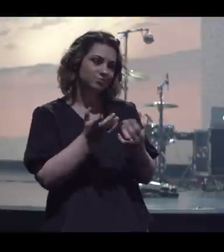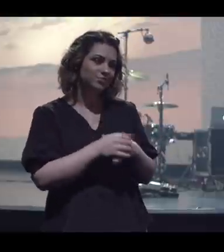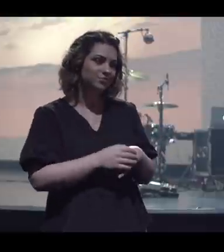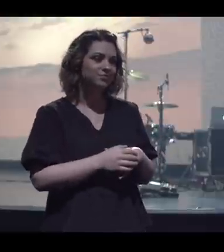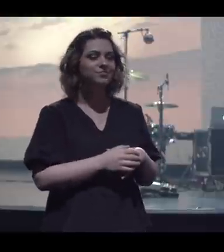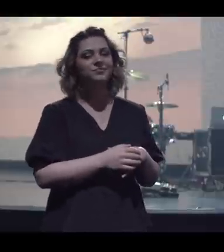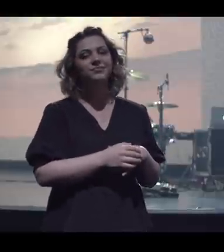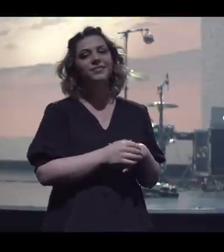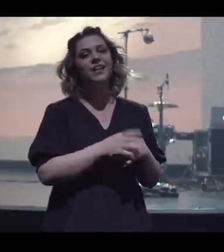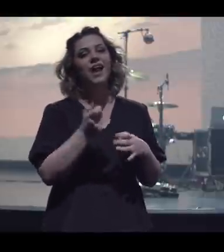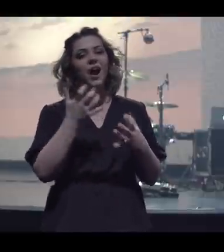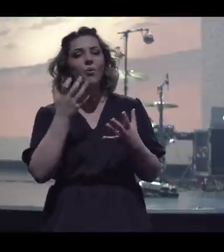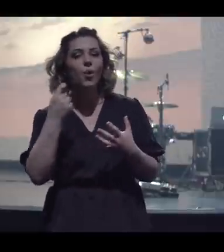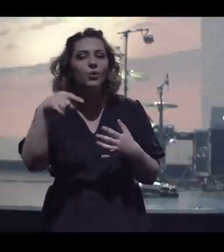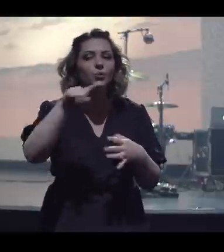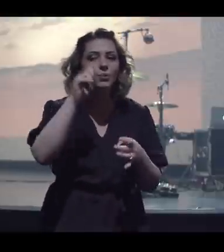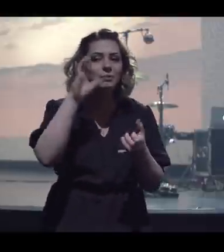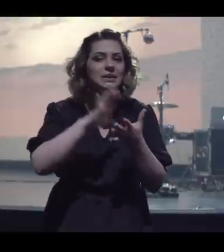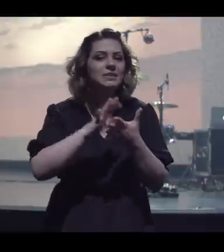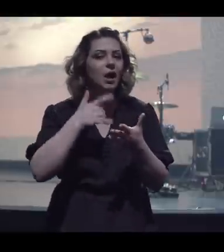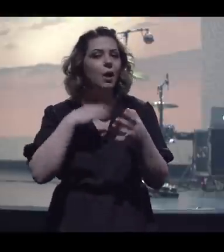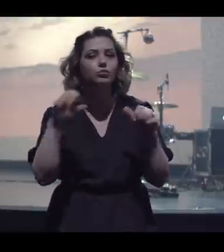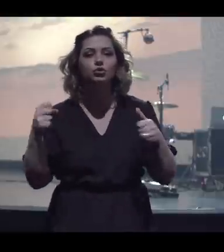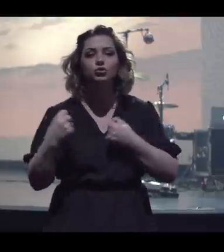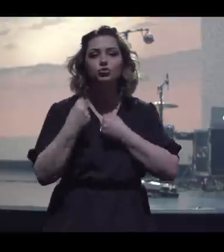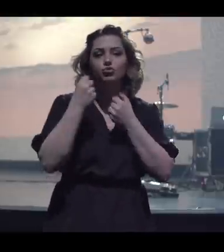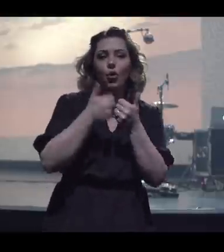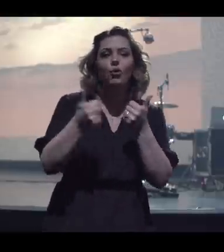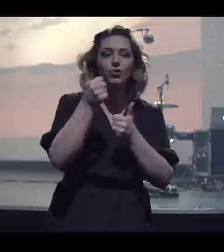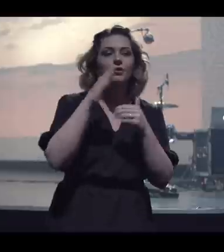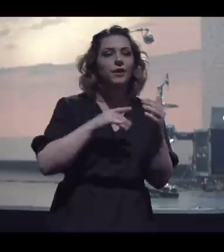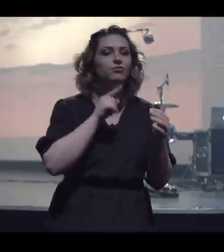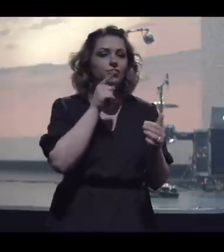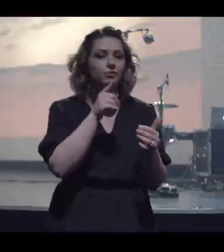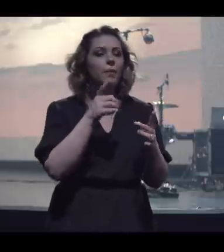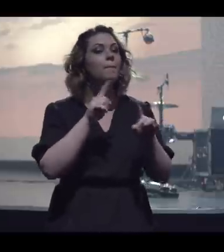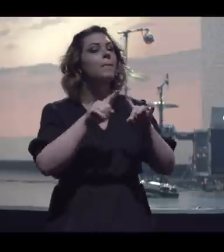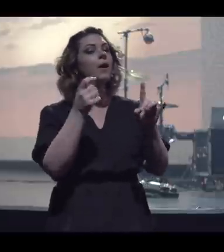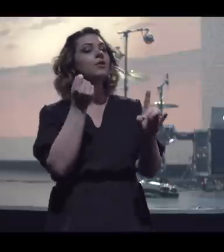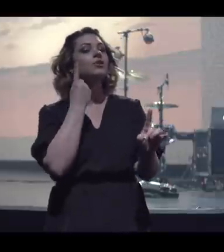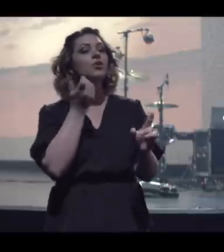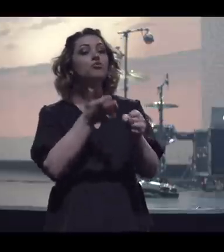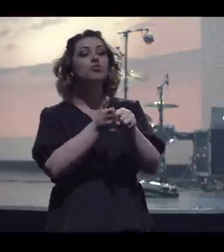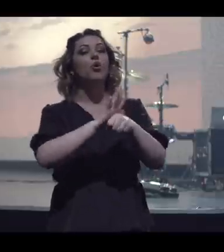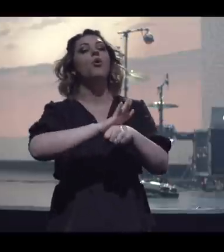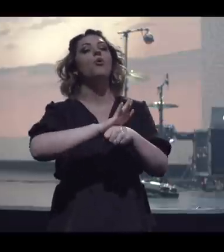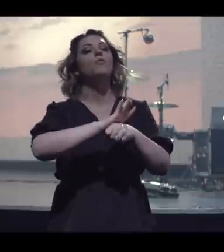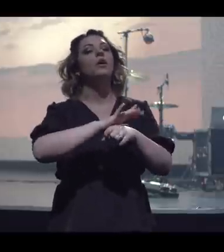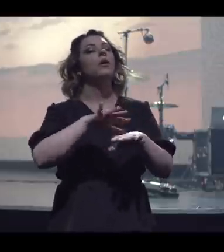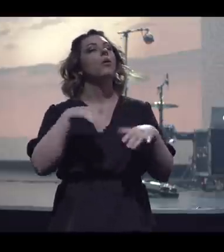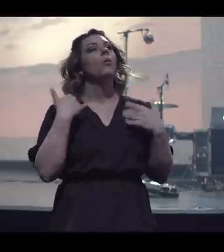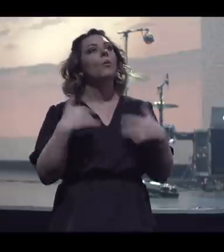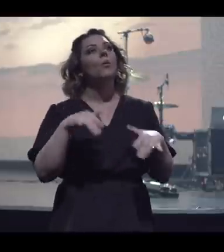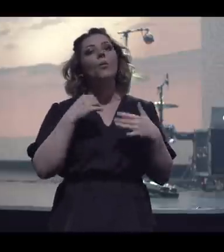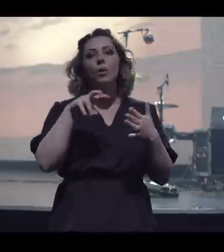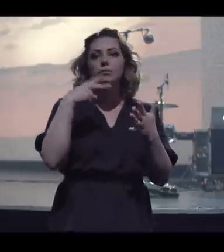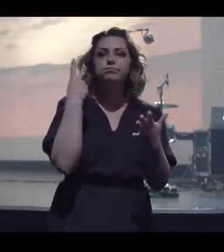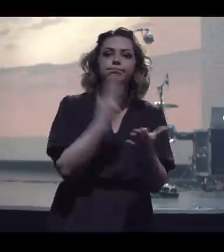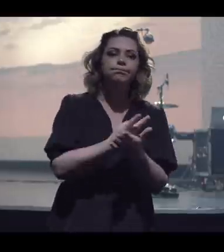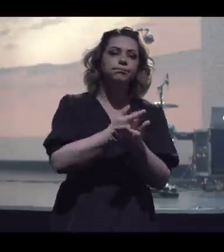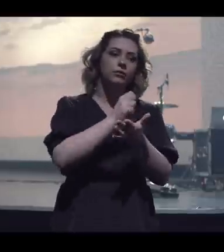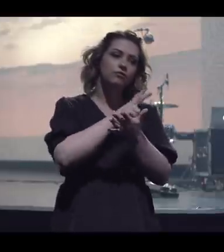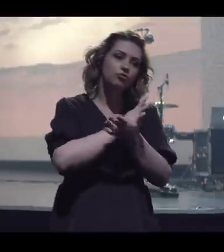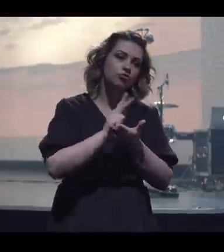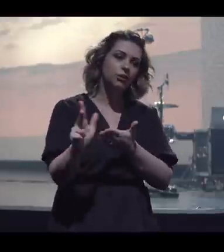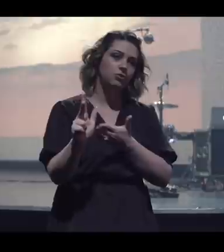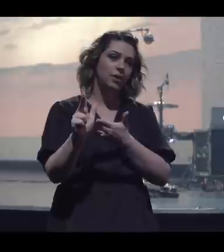I'm stronger than I am. But COVID laid me out for 3 consecutive weeks. I was flat